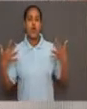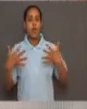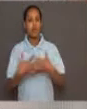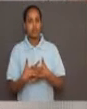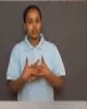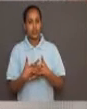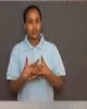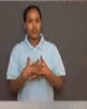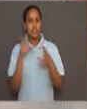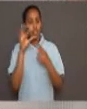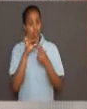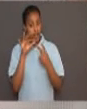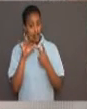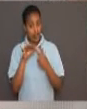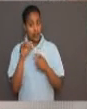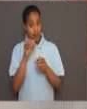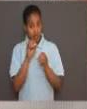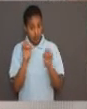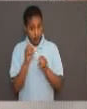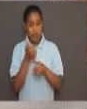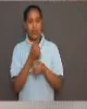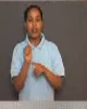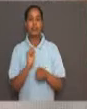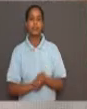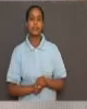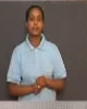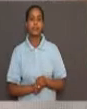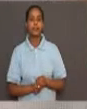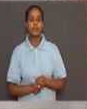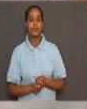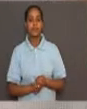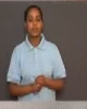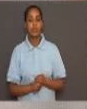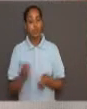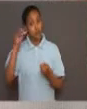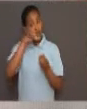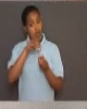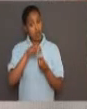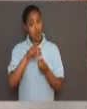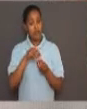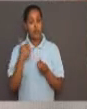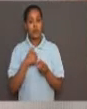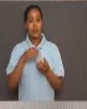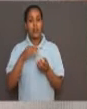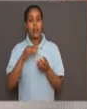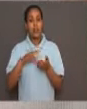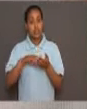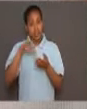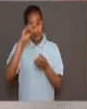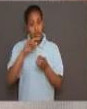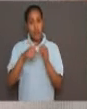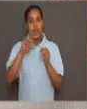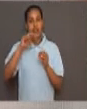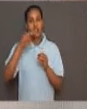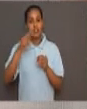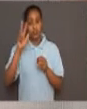compounds of selected nonmetals. So far, we have learned about